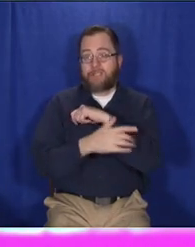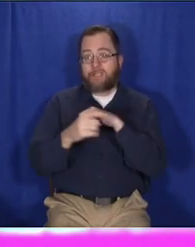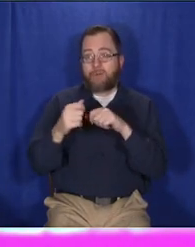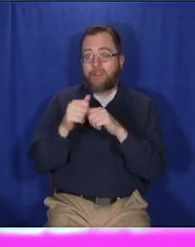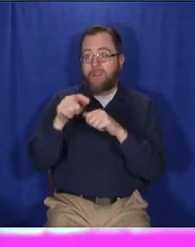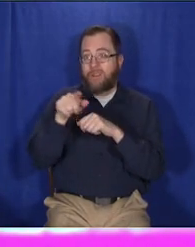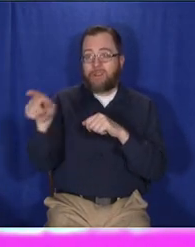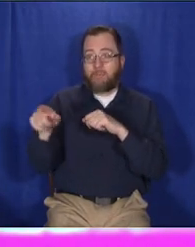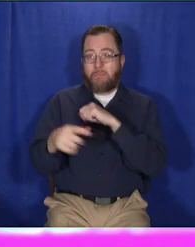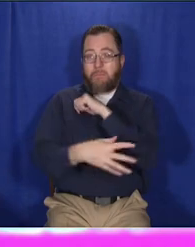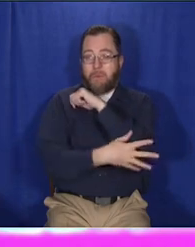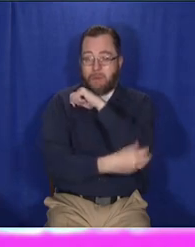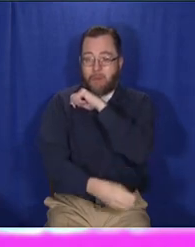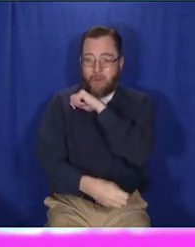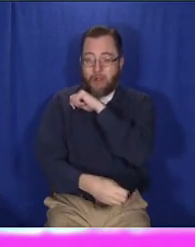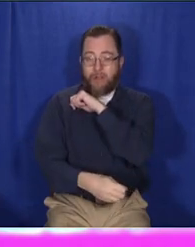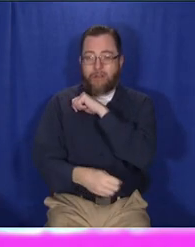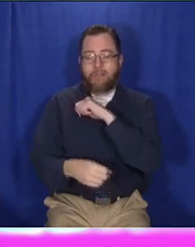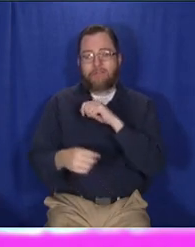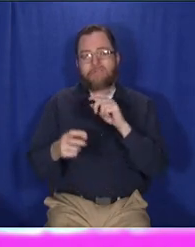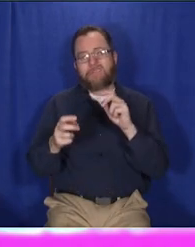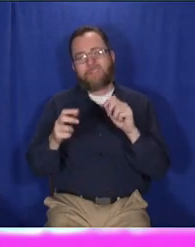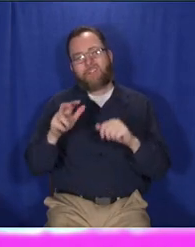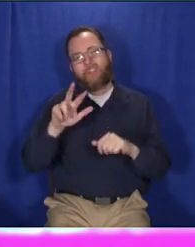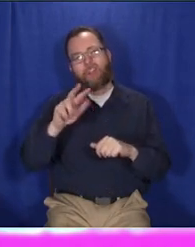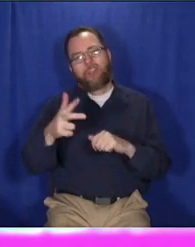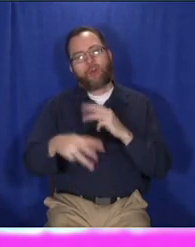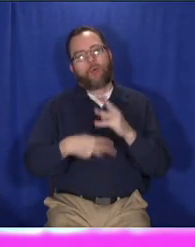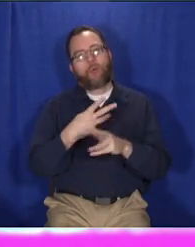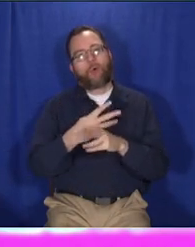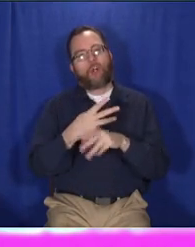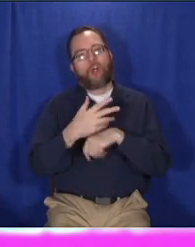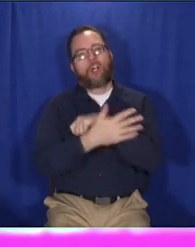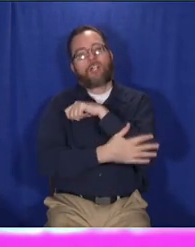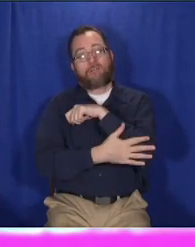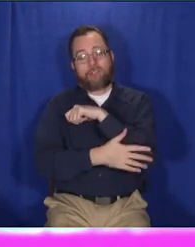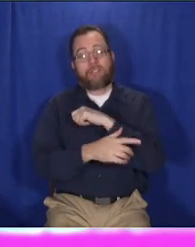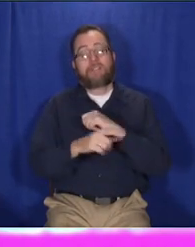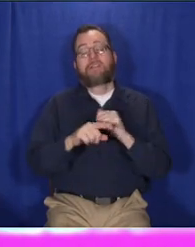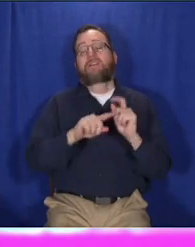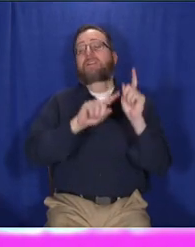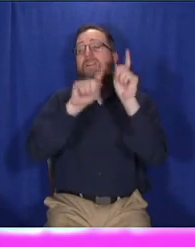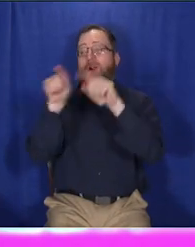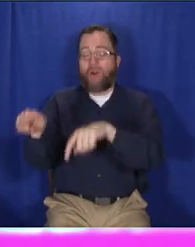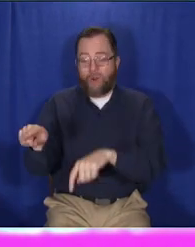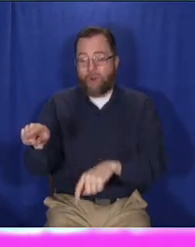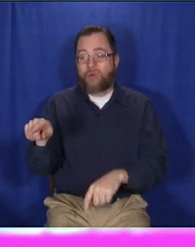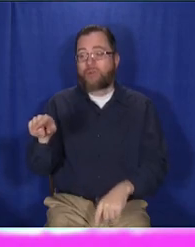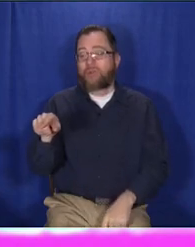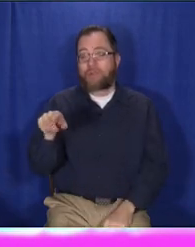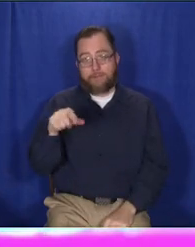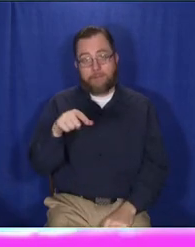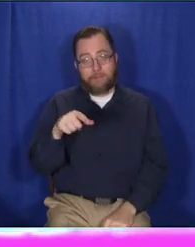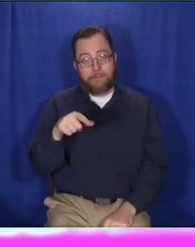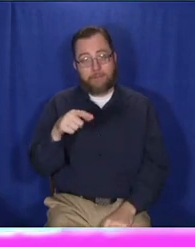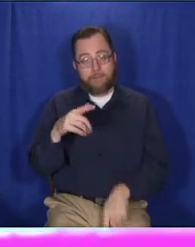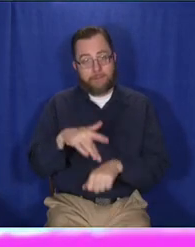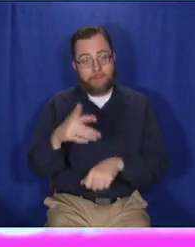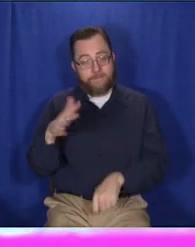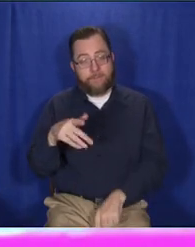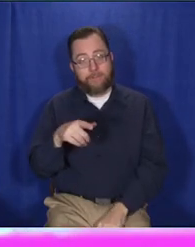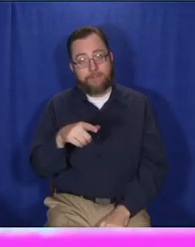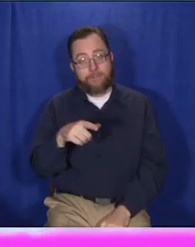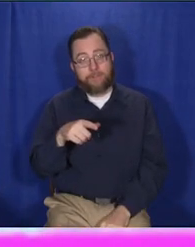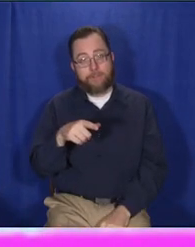ultra poor, literally, and it doesn't matter where I've gone around the world, you see,